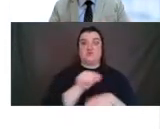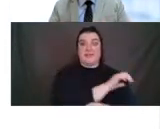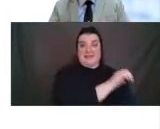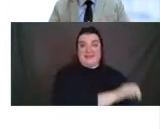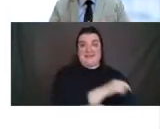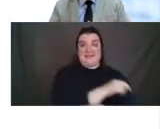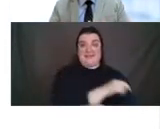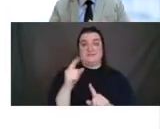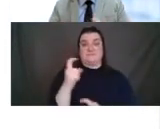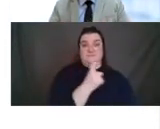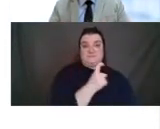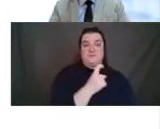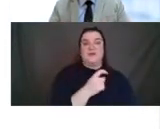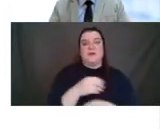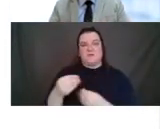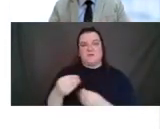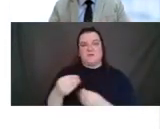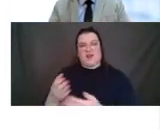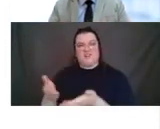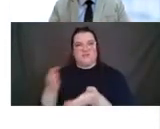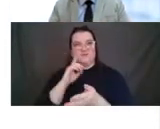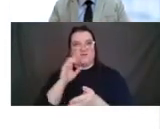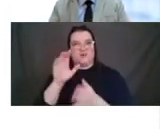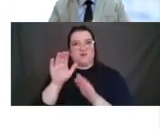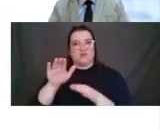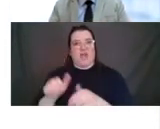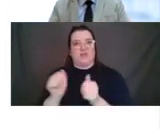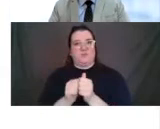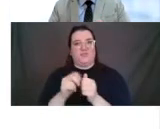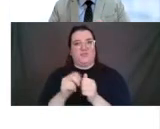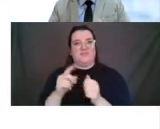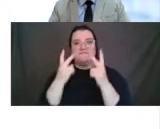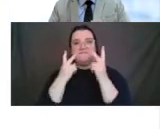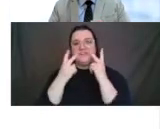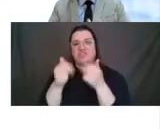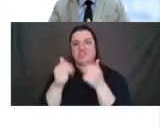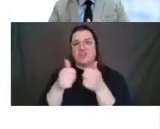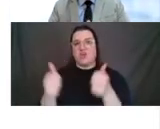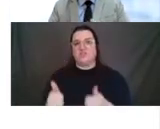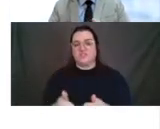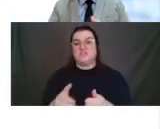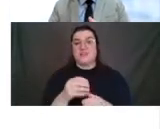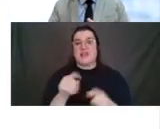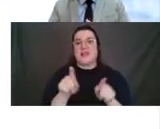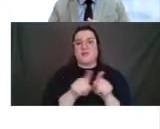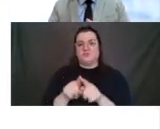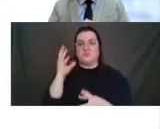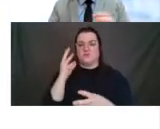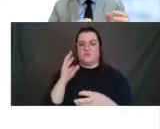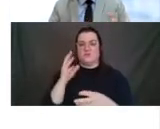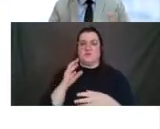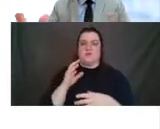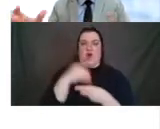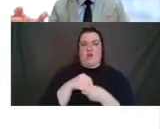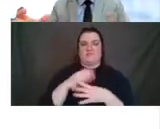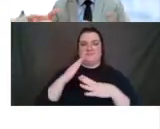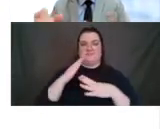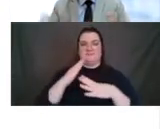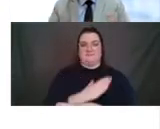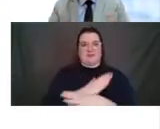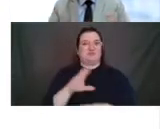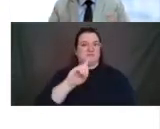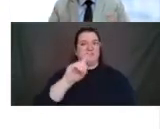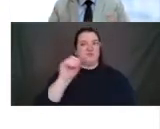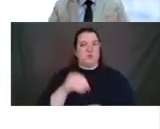the child who had vision loss and also had an autism spectrum disorder. And when we had to switch to